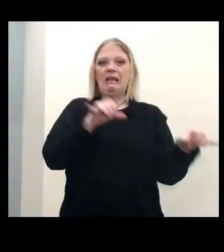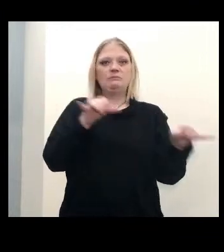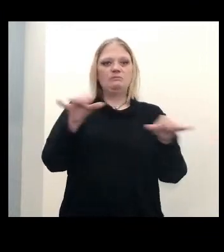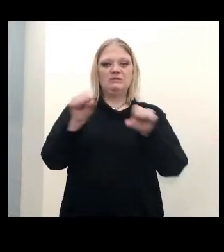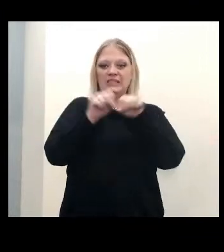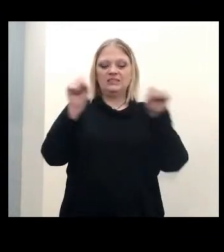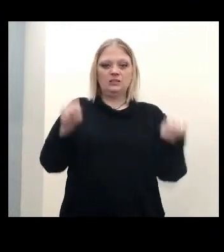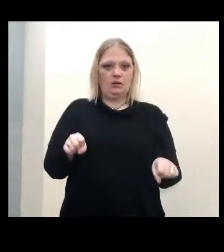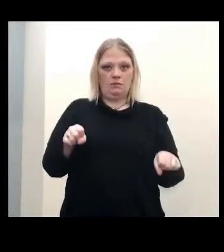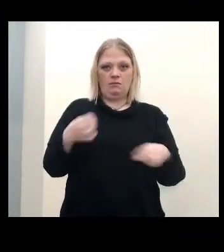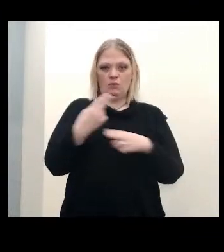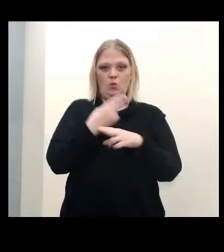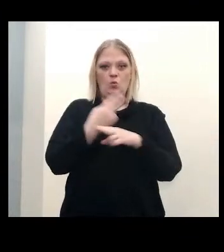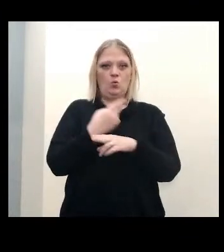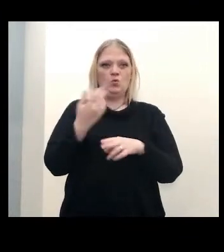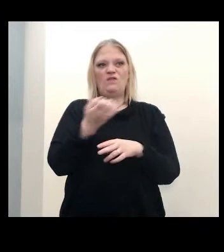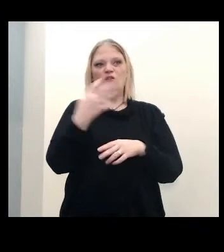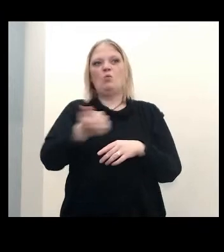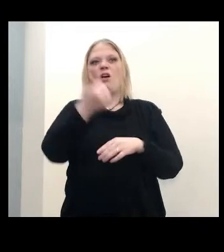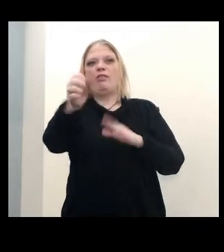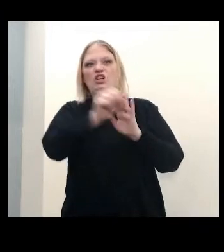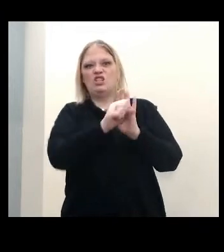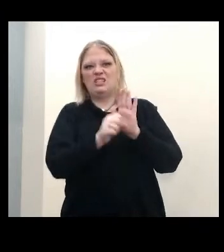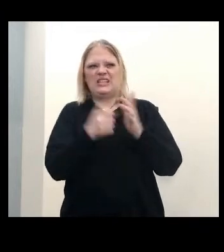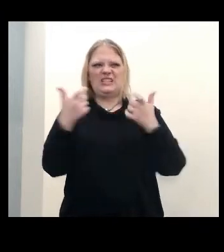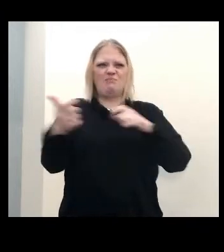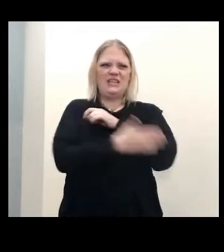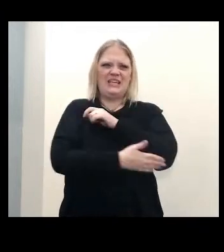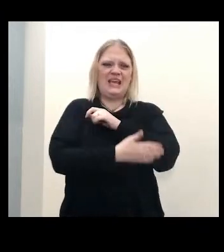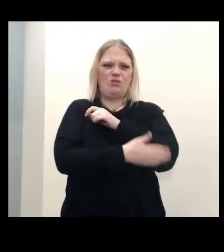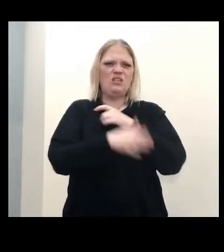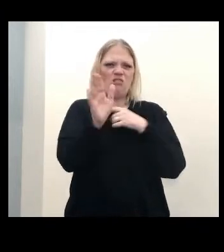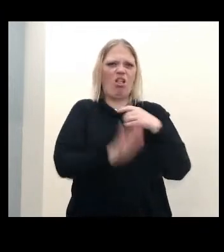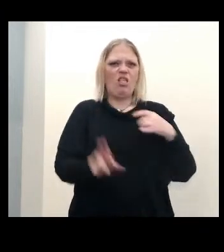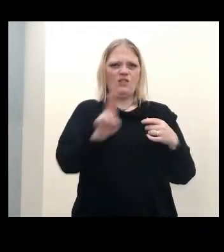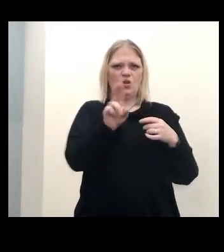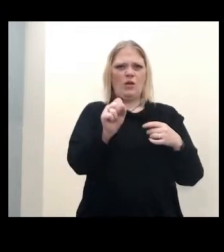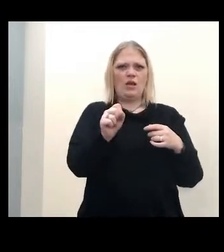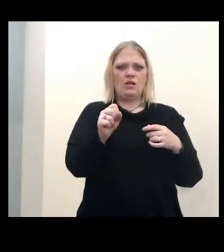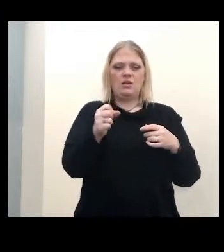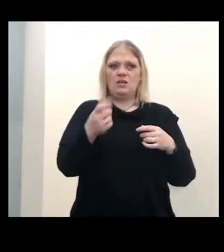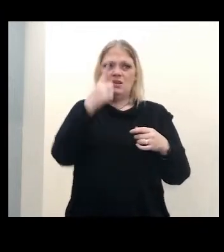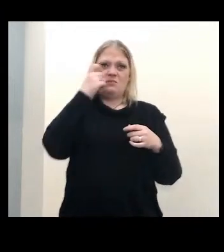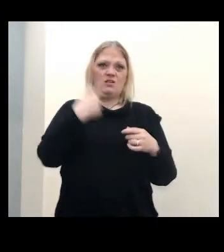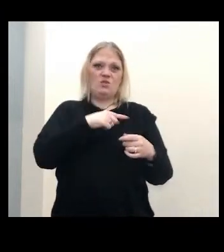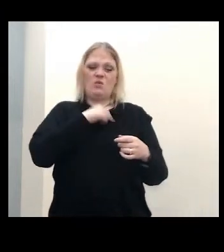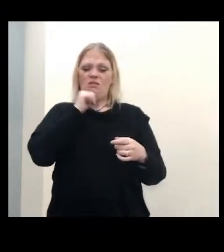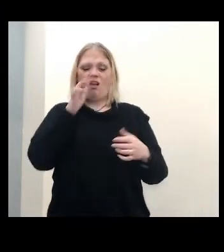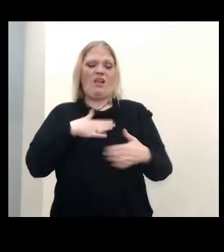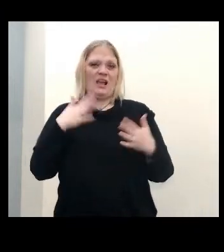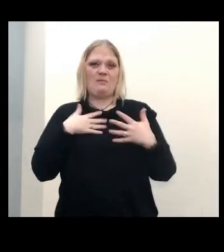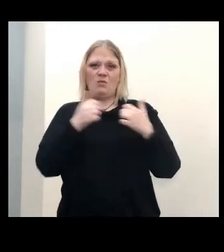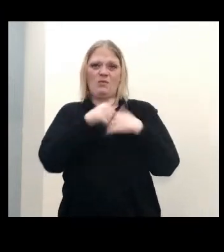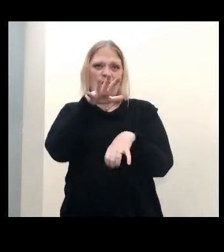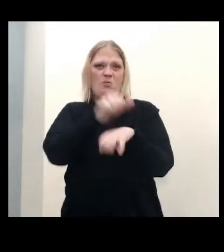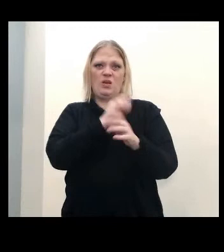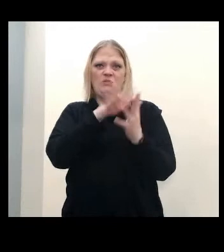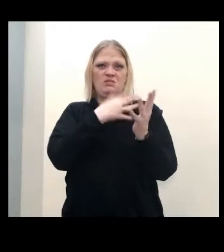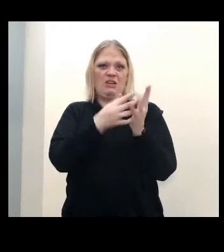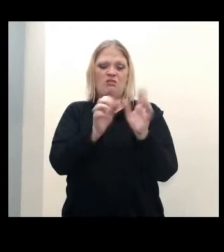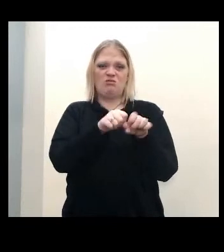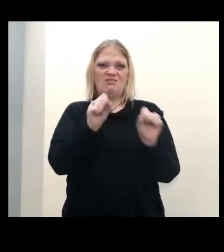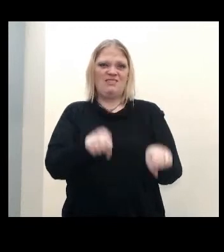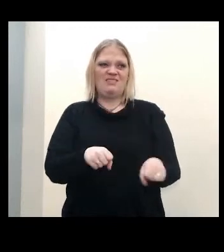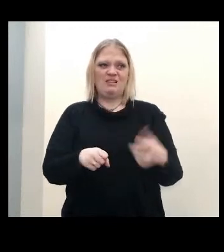used in a couple states and other large counties across the United States. We've been unhappy with the appointment scheduling system. It